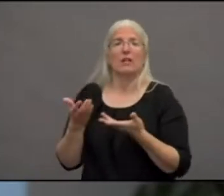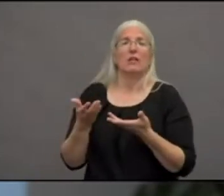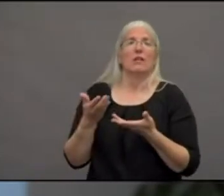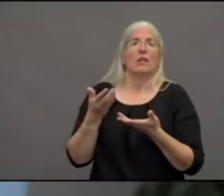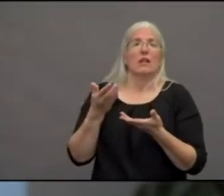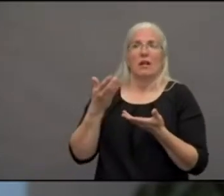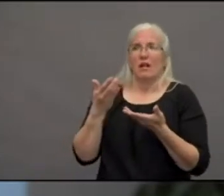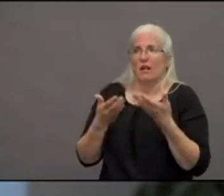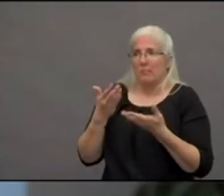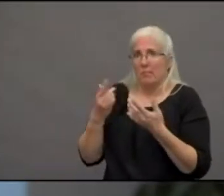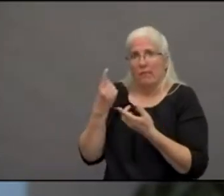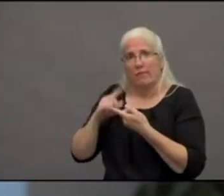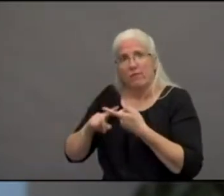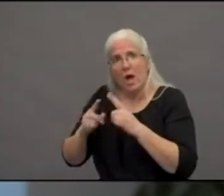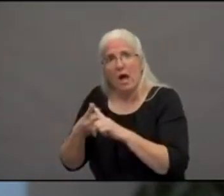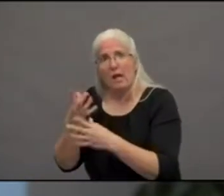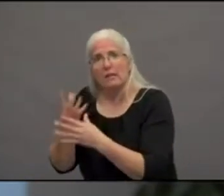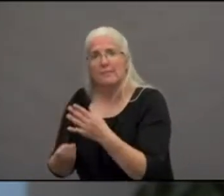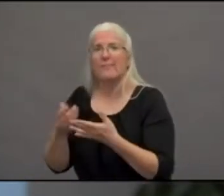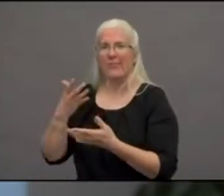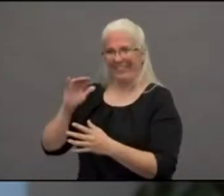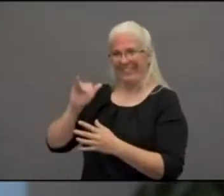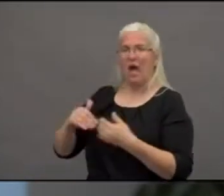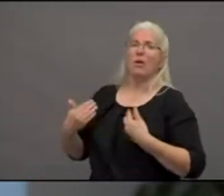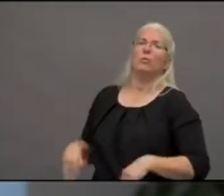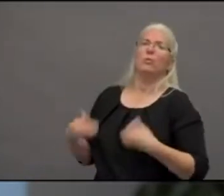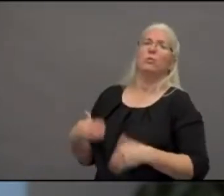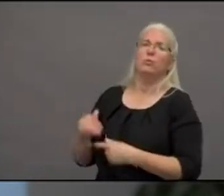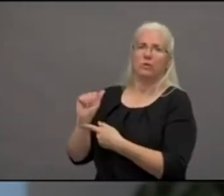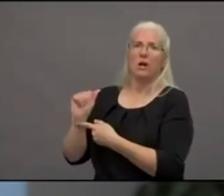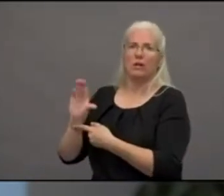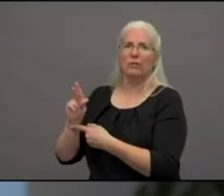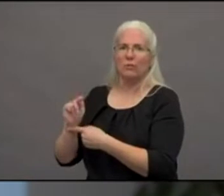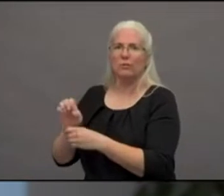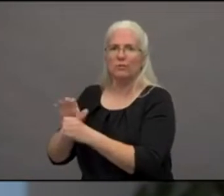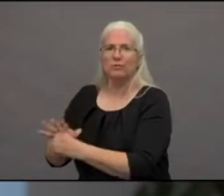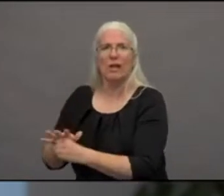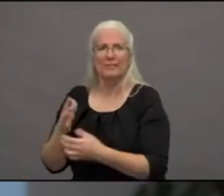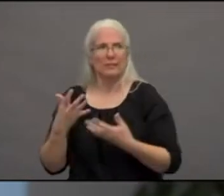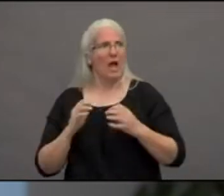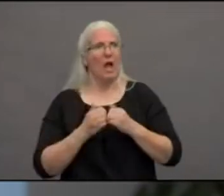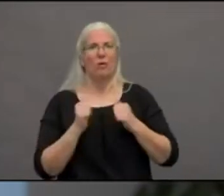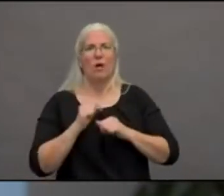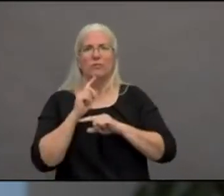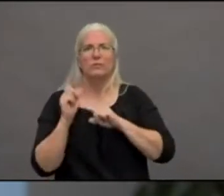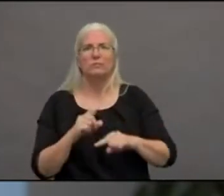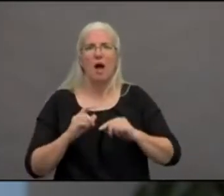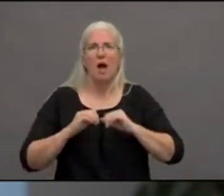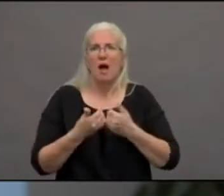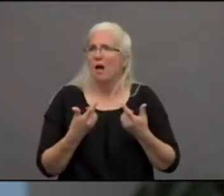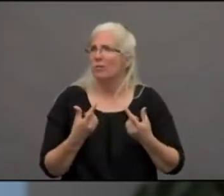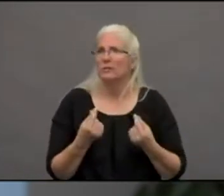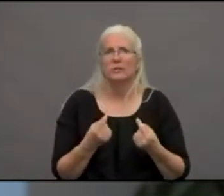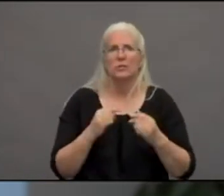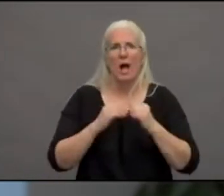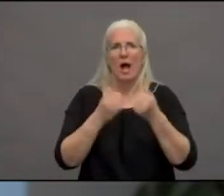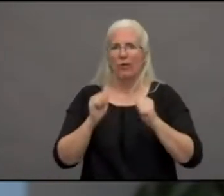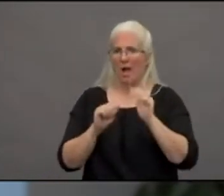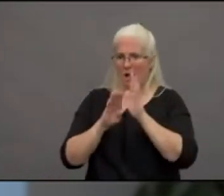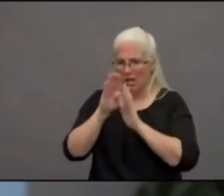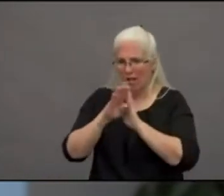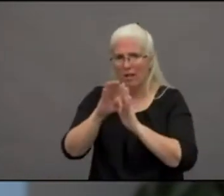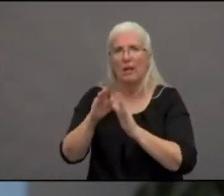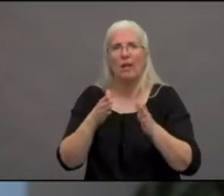impactful, and wondering what the next steps are, how are we going to move through this, what does this all mean, may at times feel